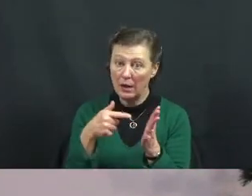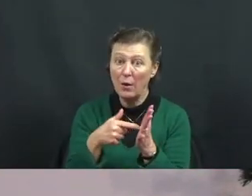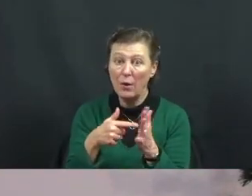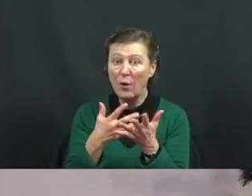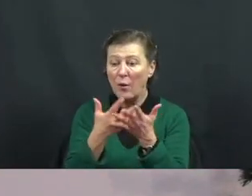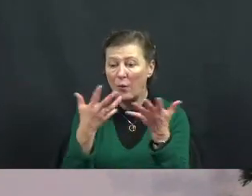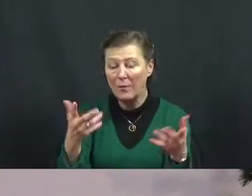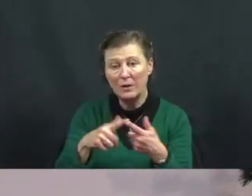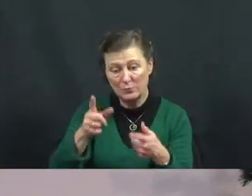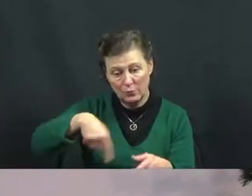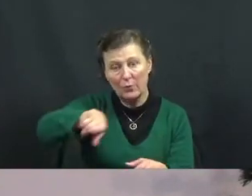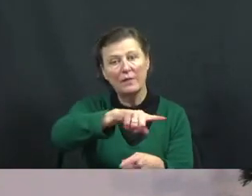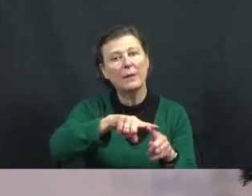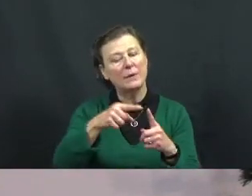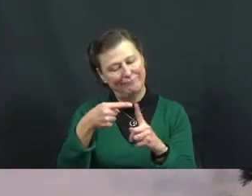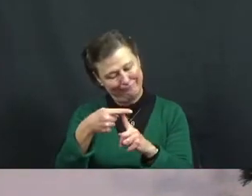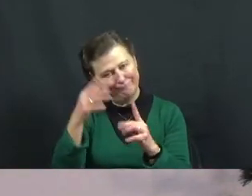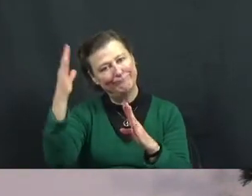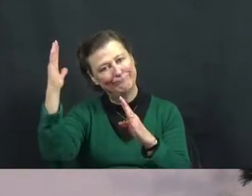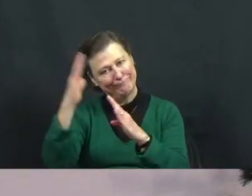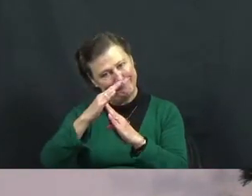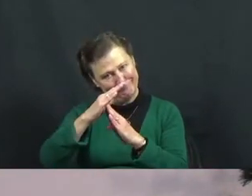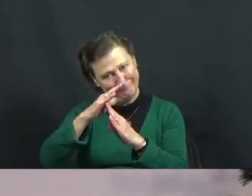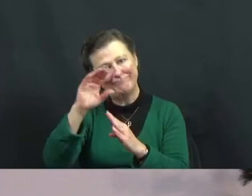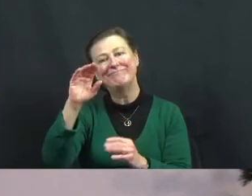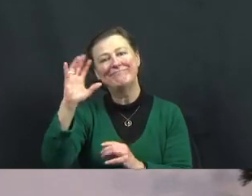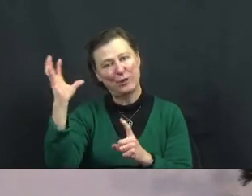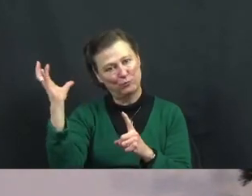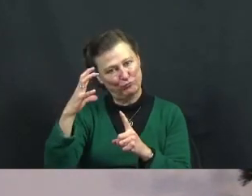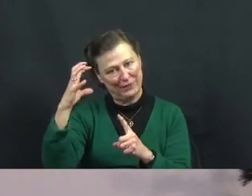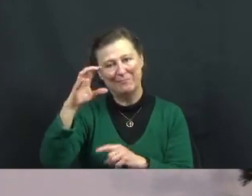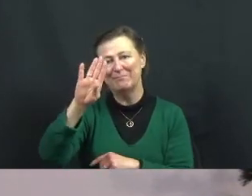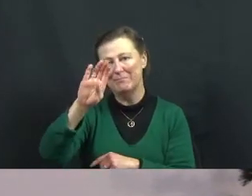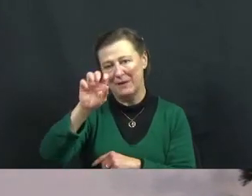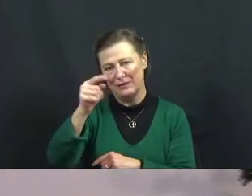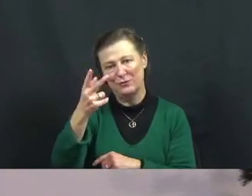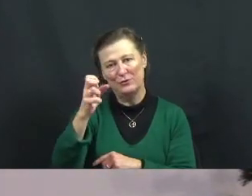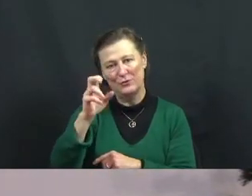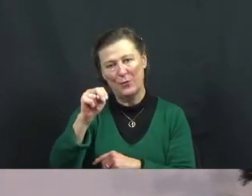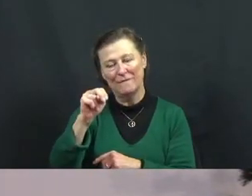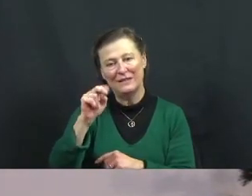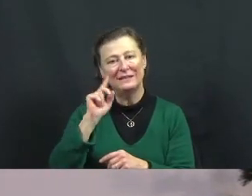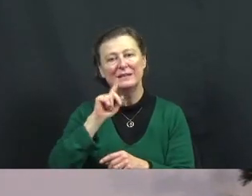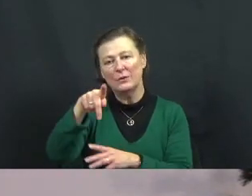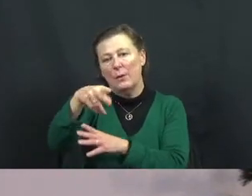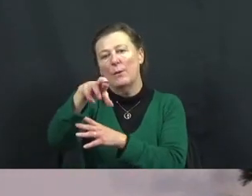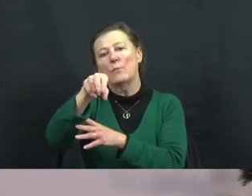great artists too. But Beethoven is the great prophet for me.